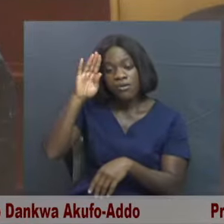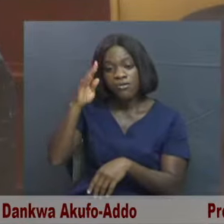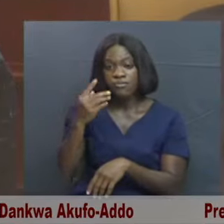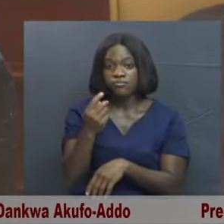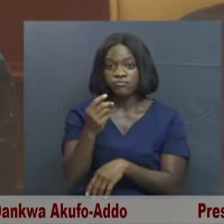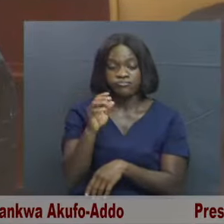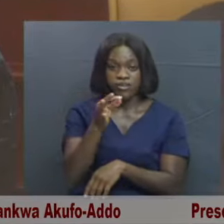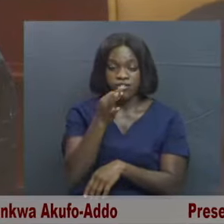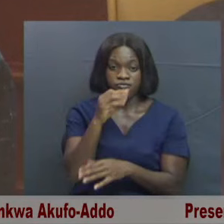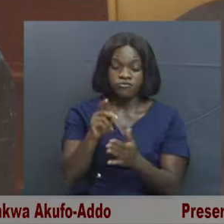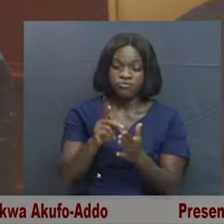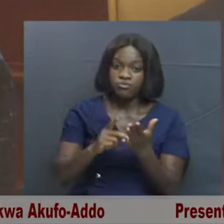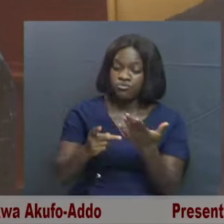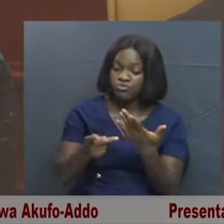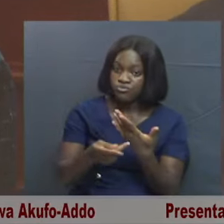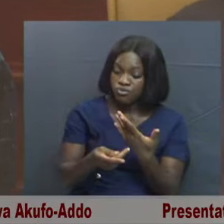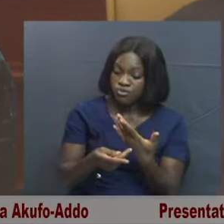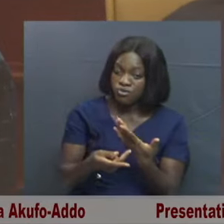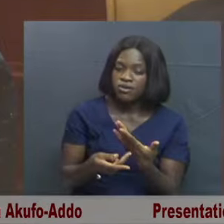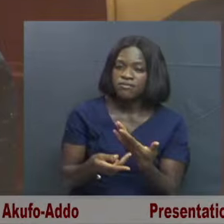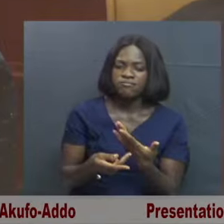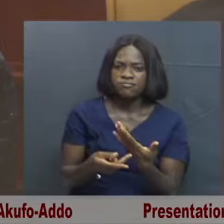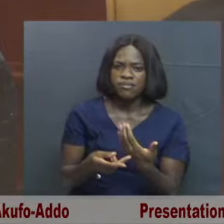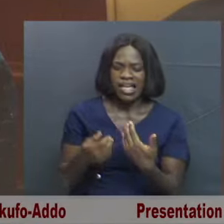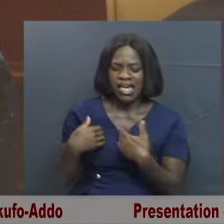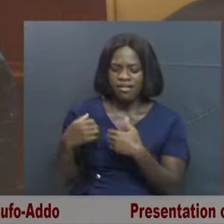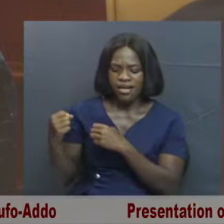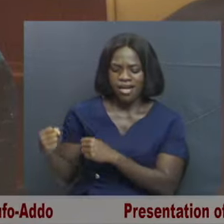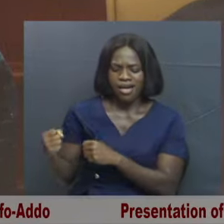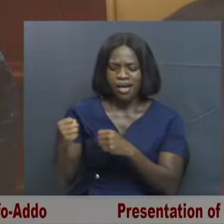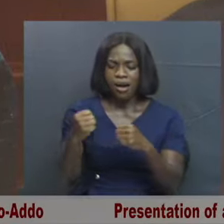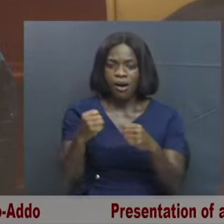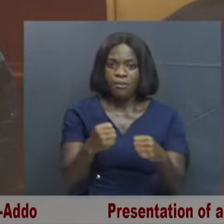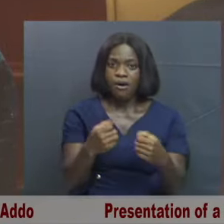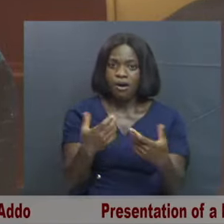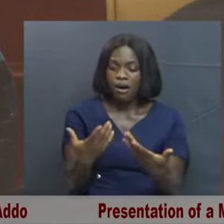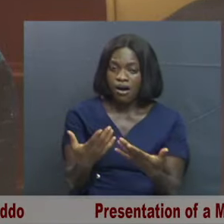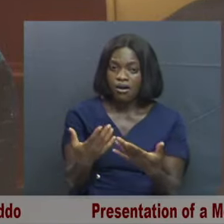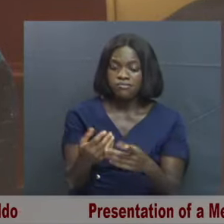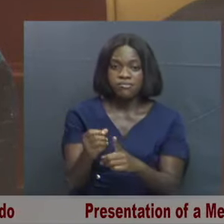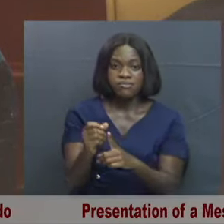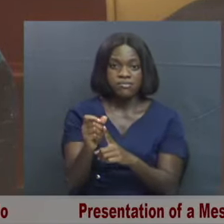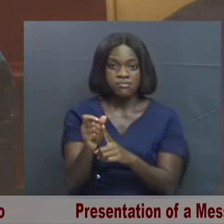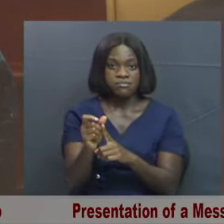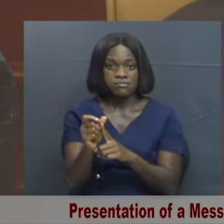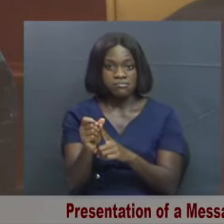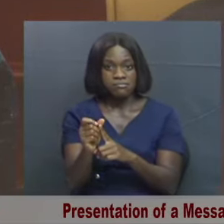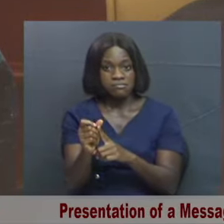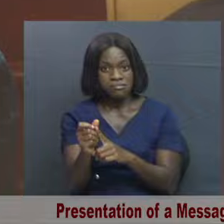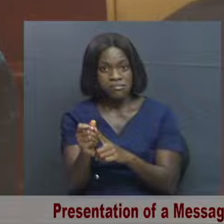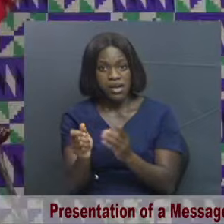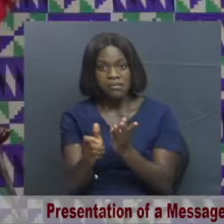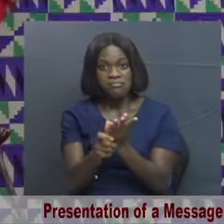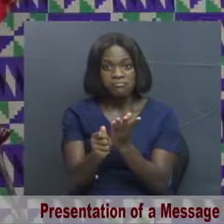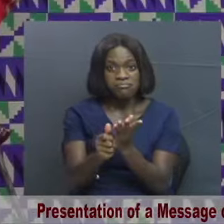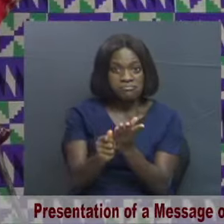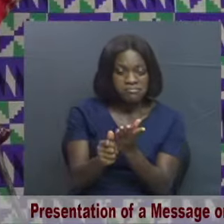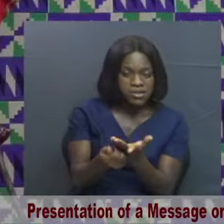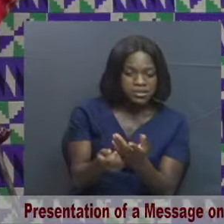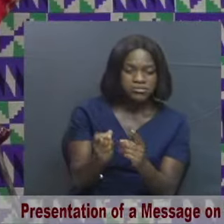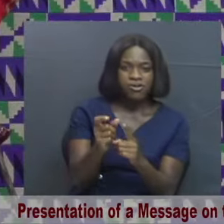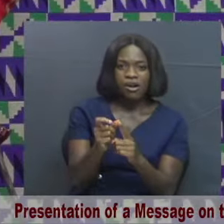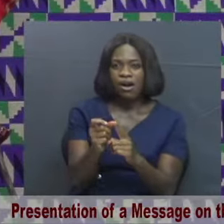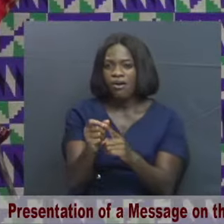implements power tillers and with accessories maze sellers units of combined pharmacist and rice